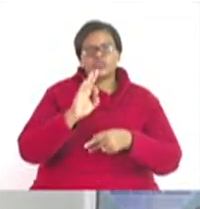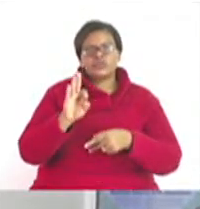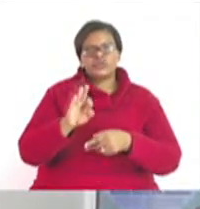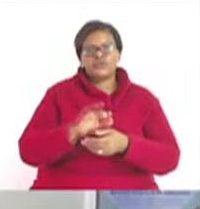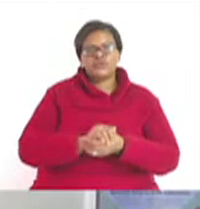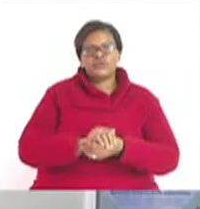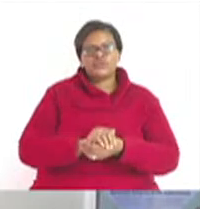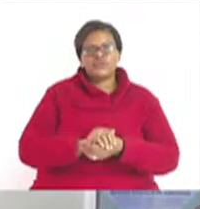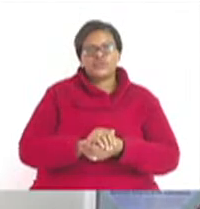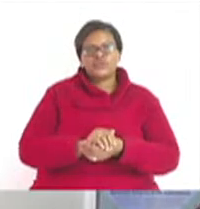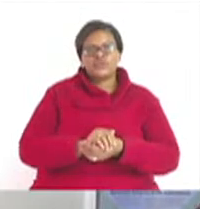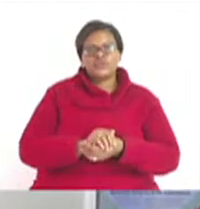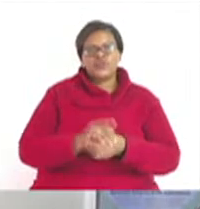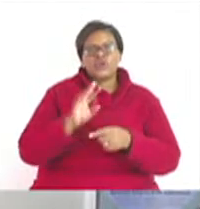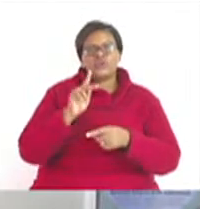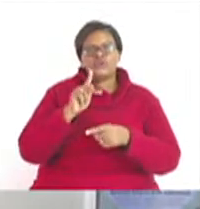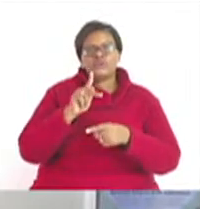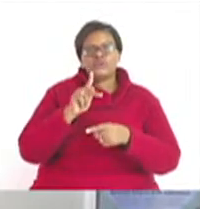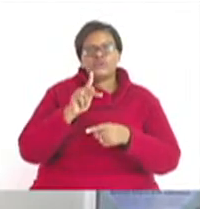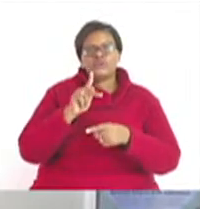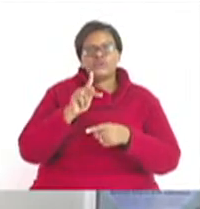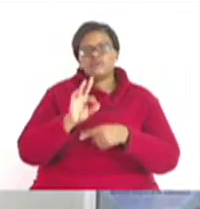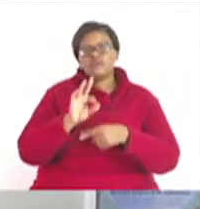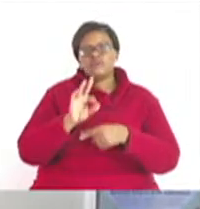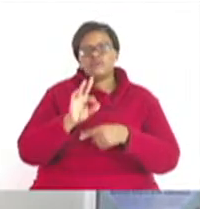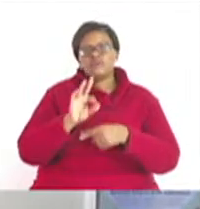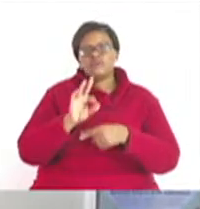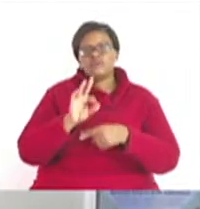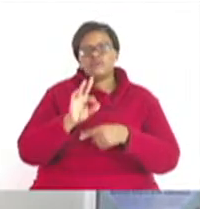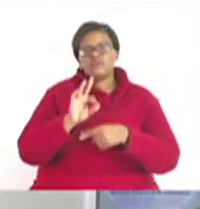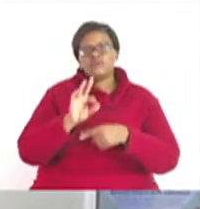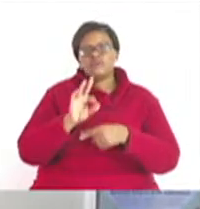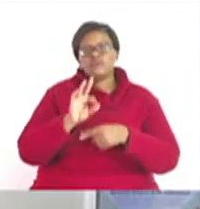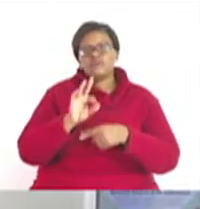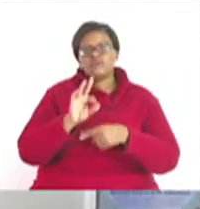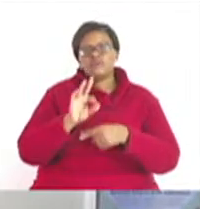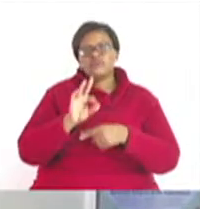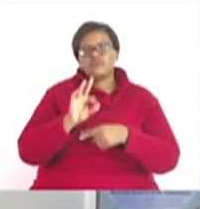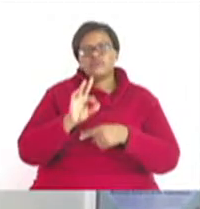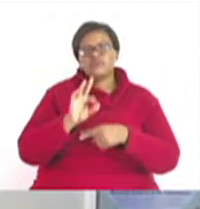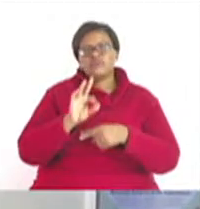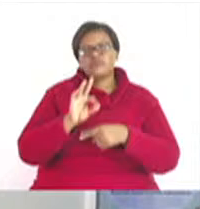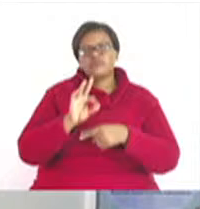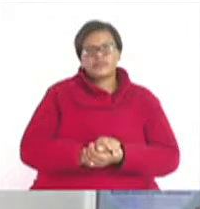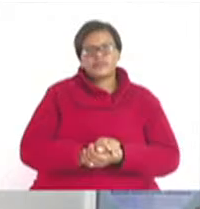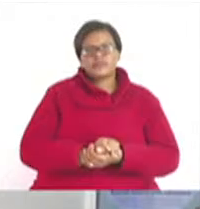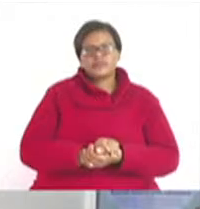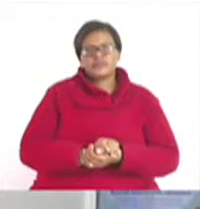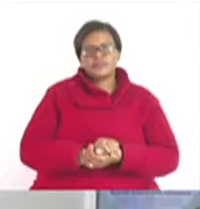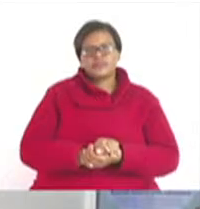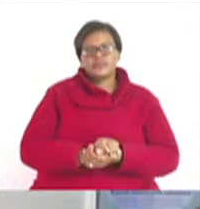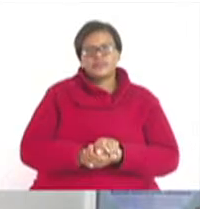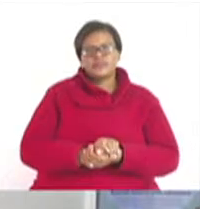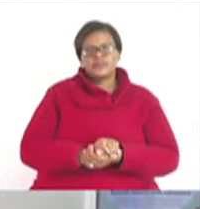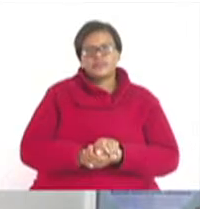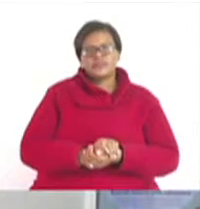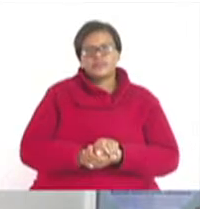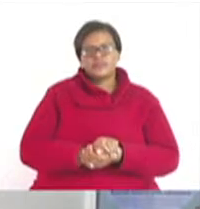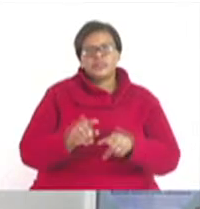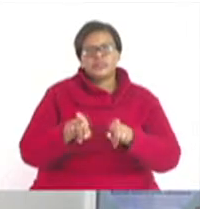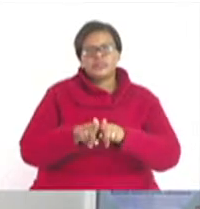Its prime factors. You write 56 a product. A product is